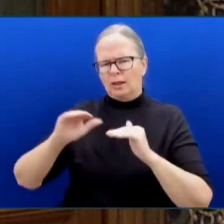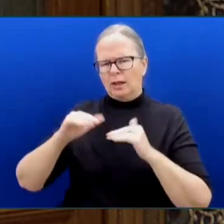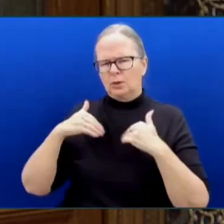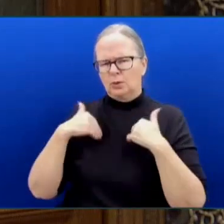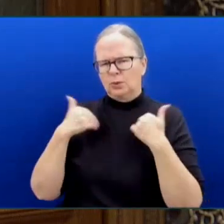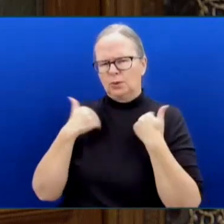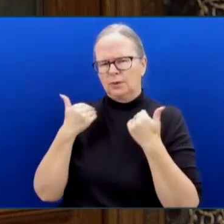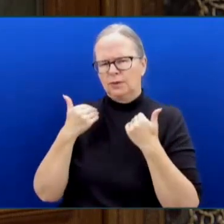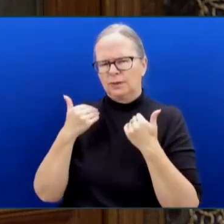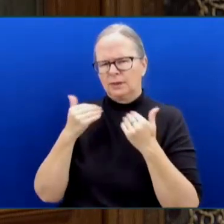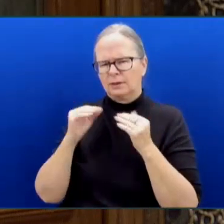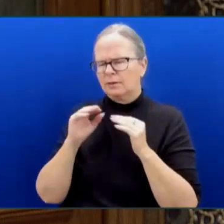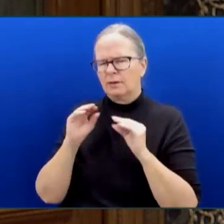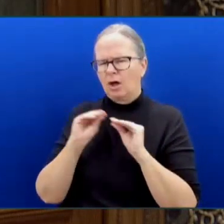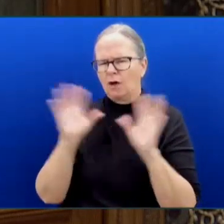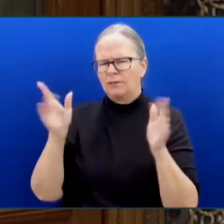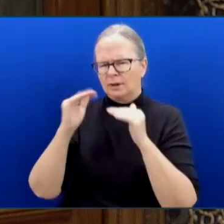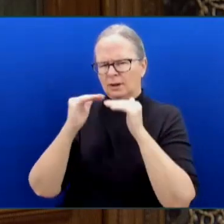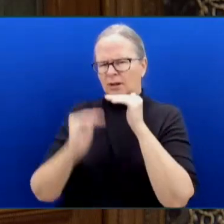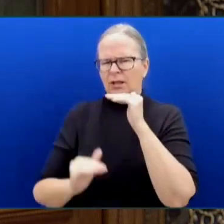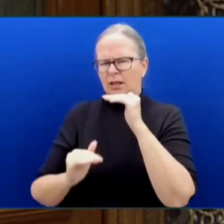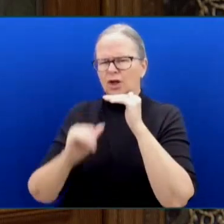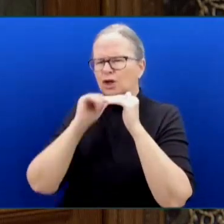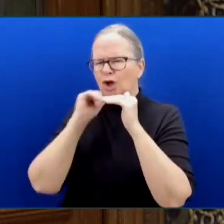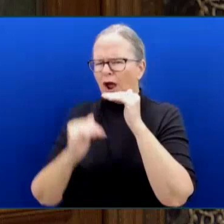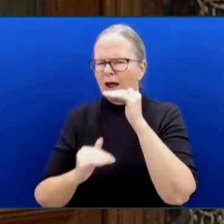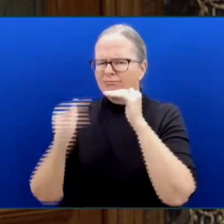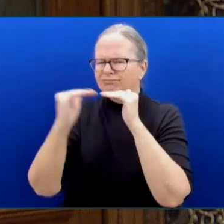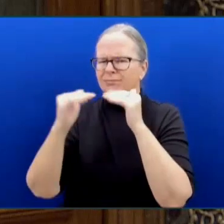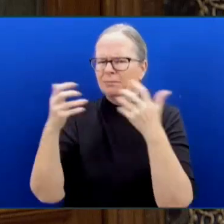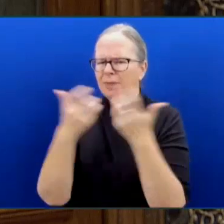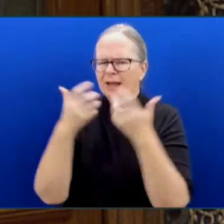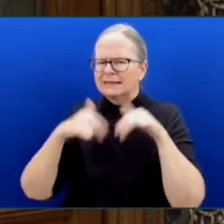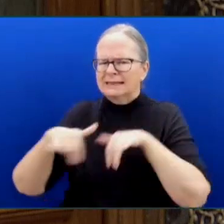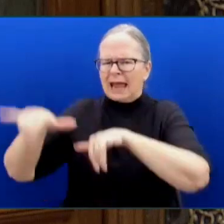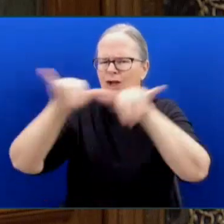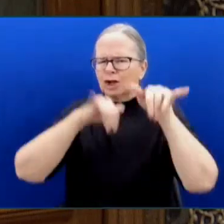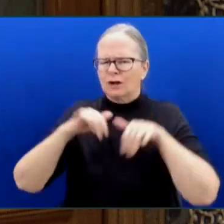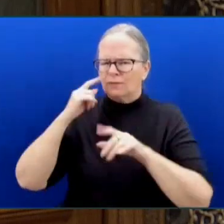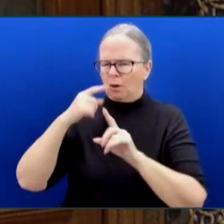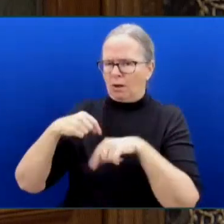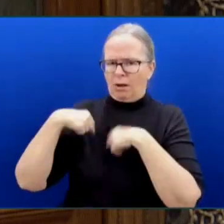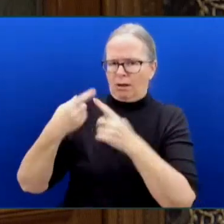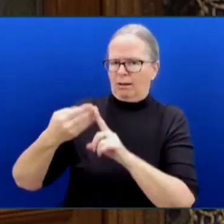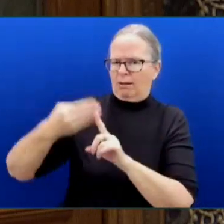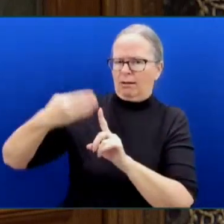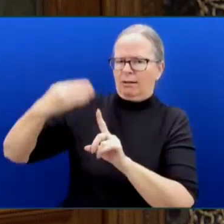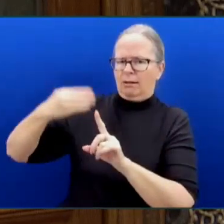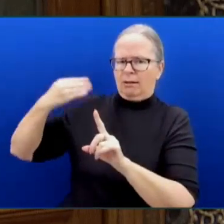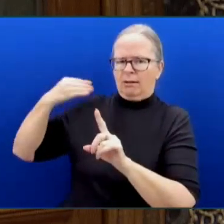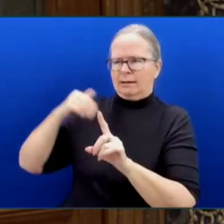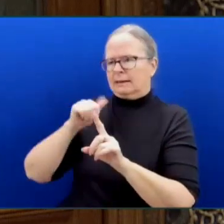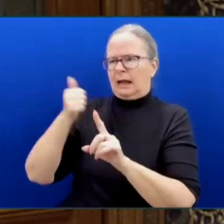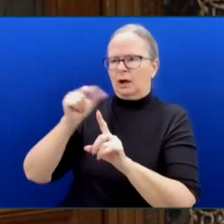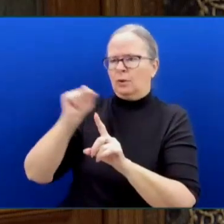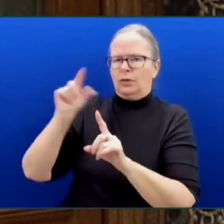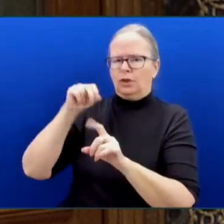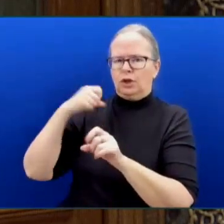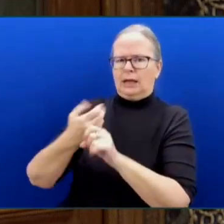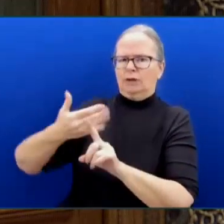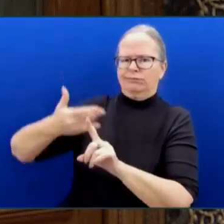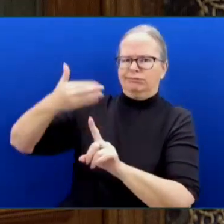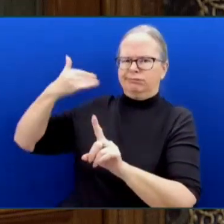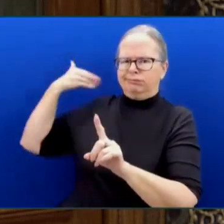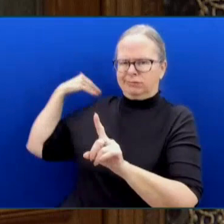5, 6, 7, for decades, Mr. Speaker. And rather than creating layers of transparency and accountability,